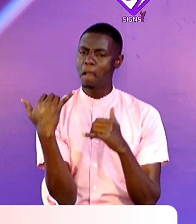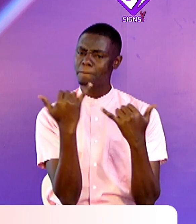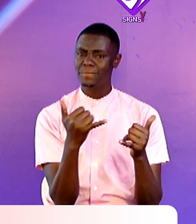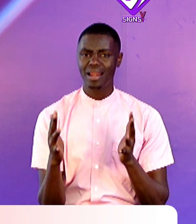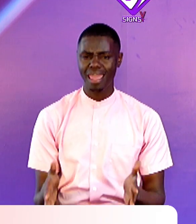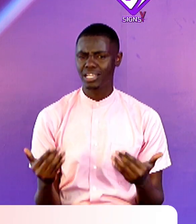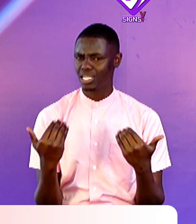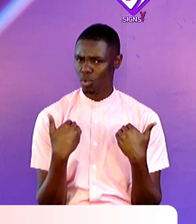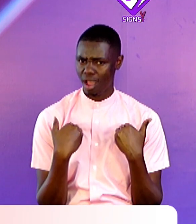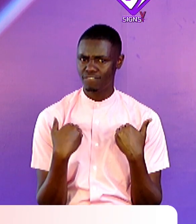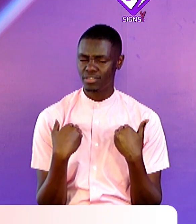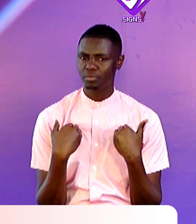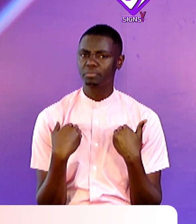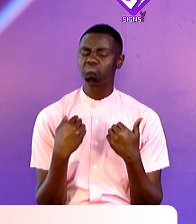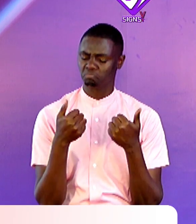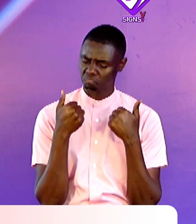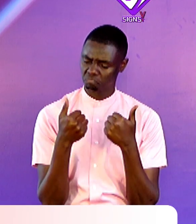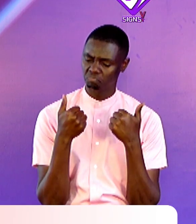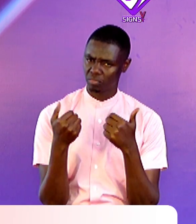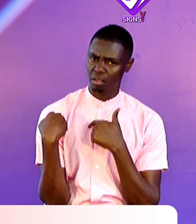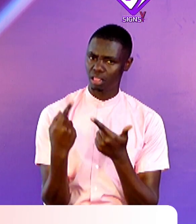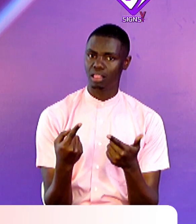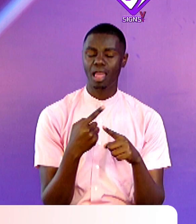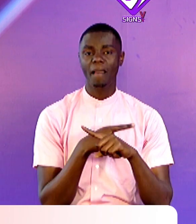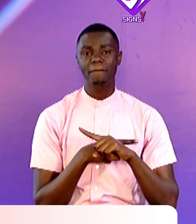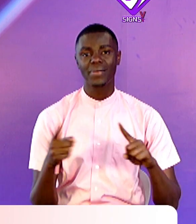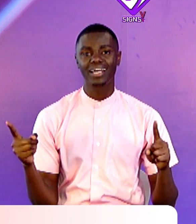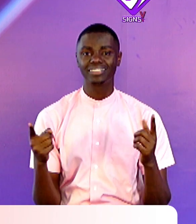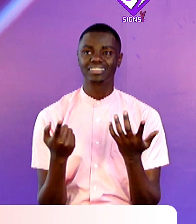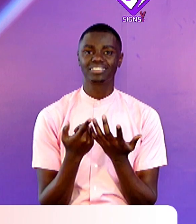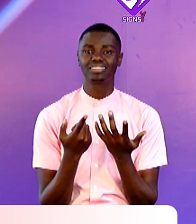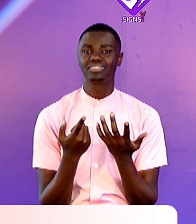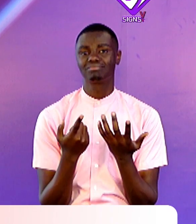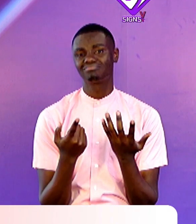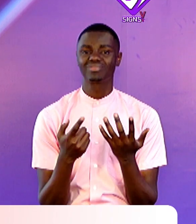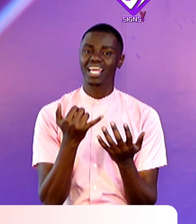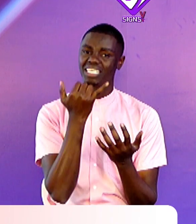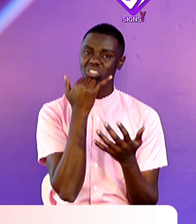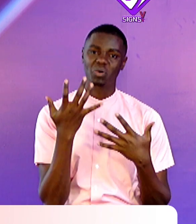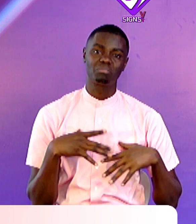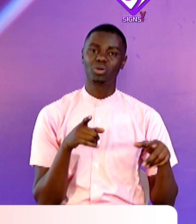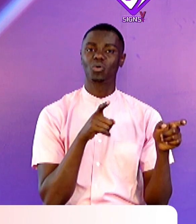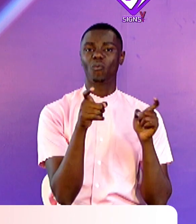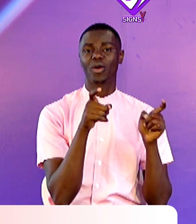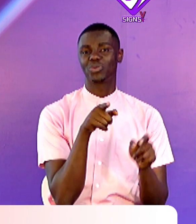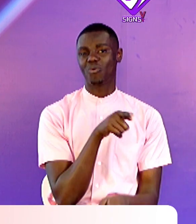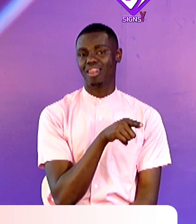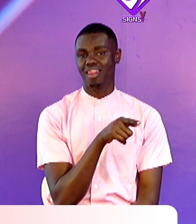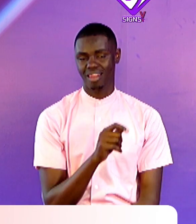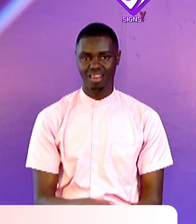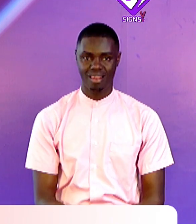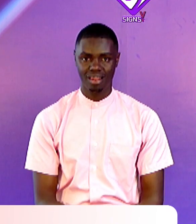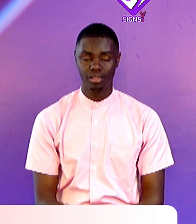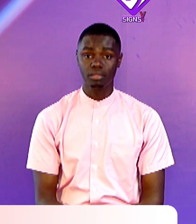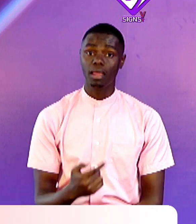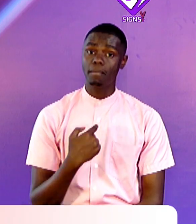have, they have been good. It's only that they have been falling in the hands of wrong people. Absolutely. Yes. I would